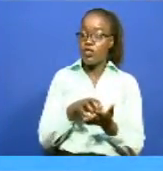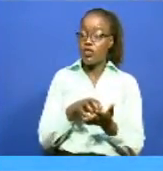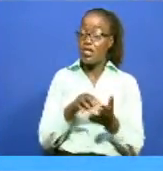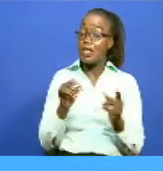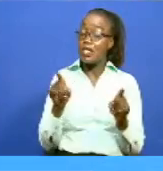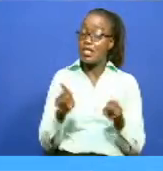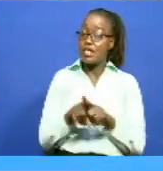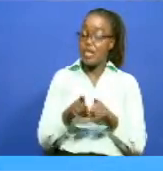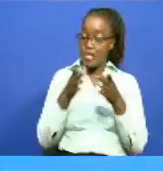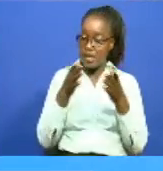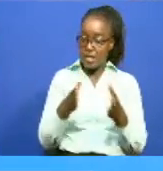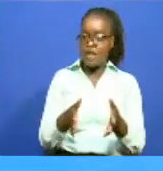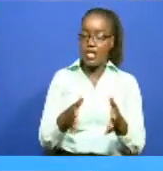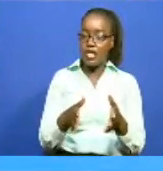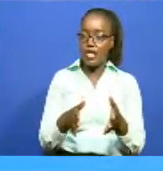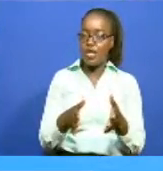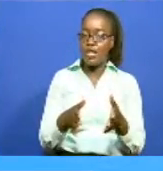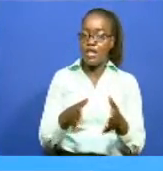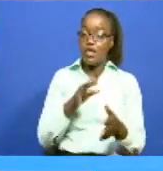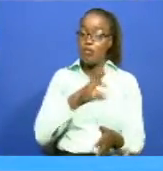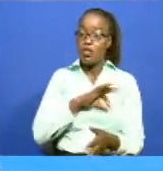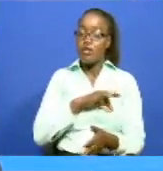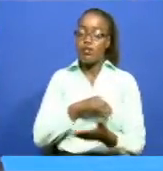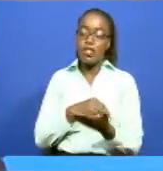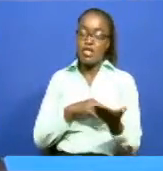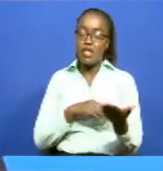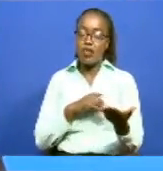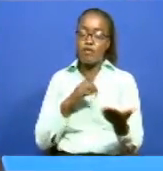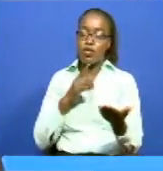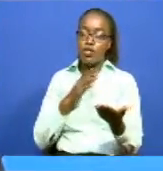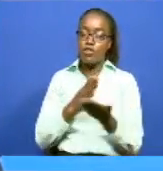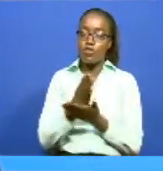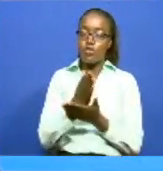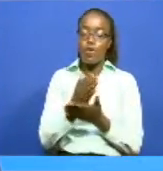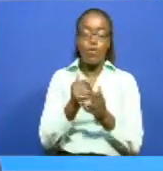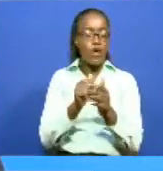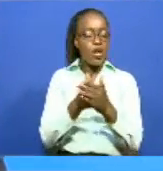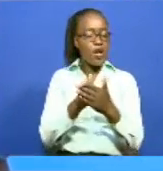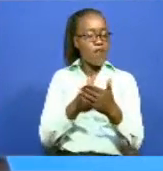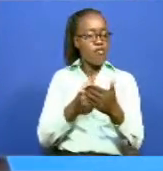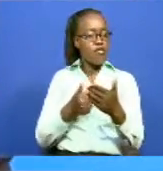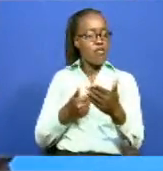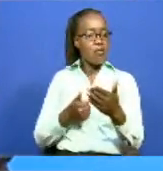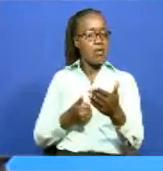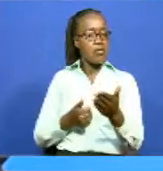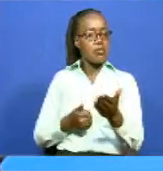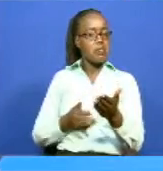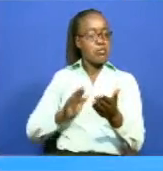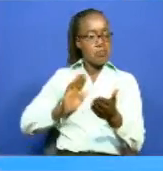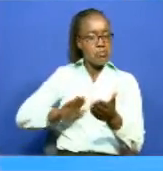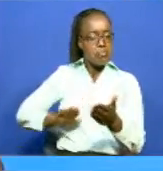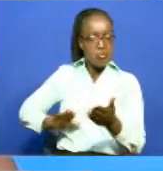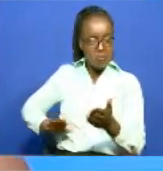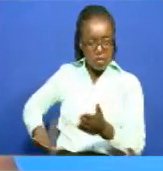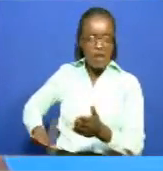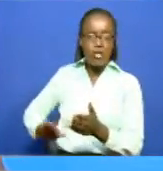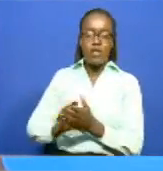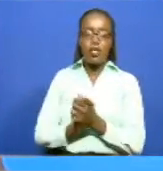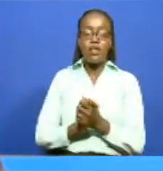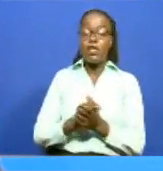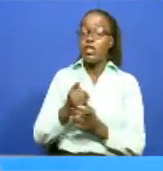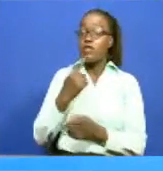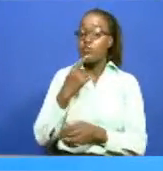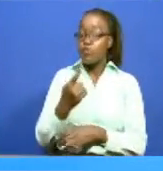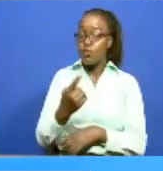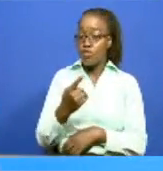us. While gains have been made, we have to ensure that we avoid going back, we avoid getting a second wave. And so it's